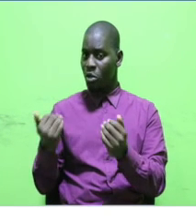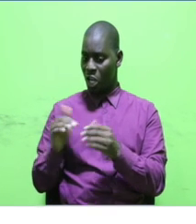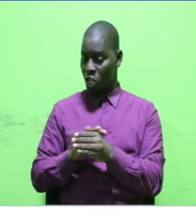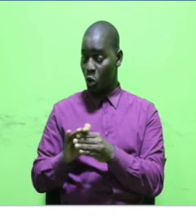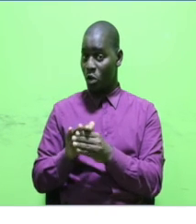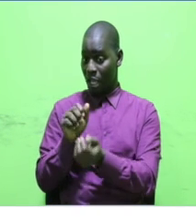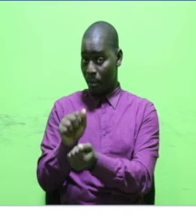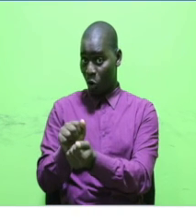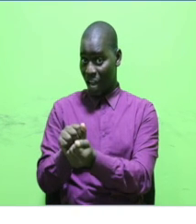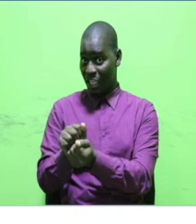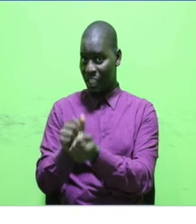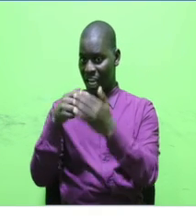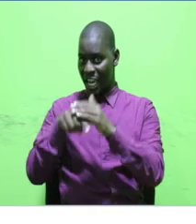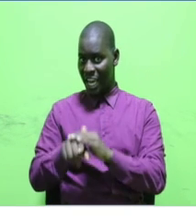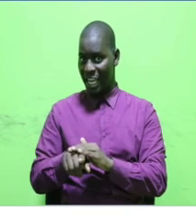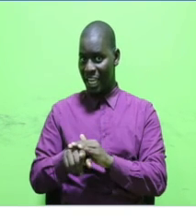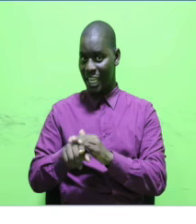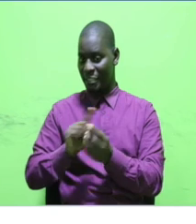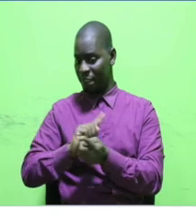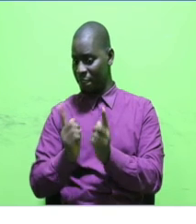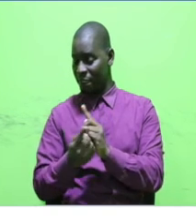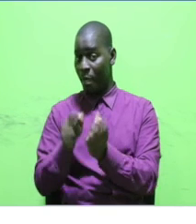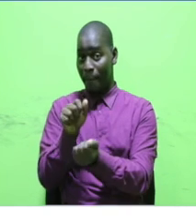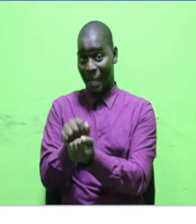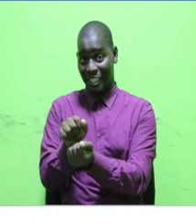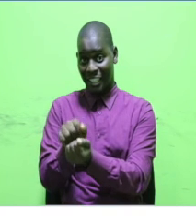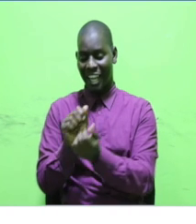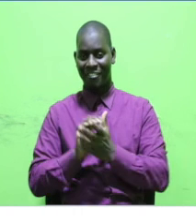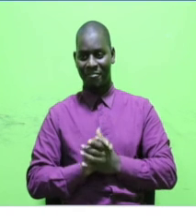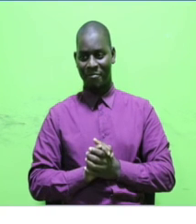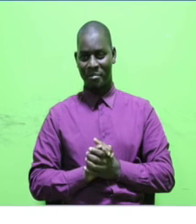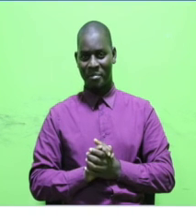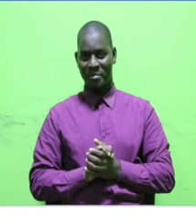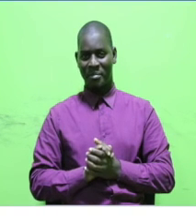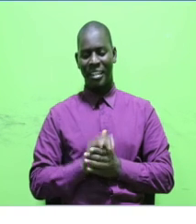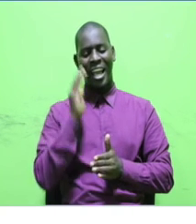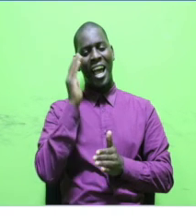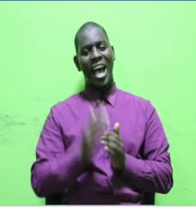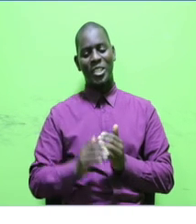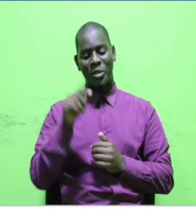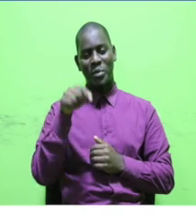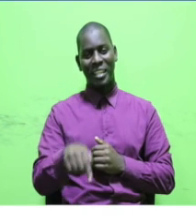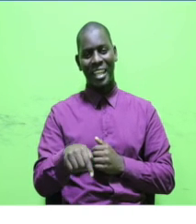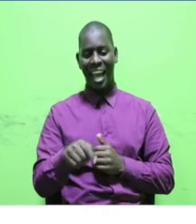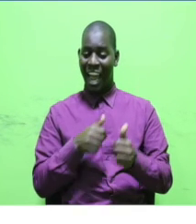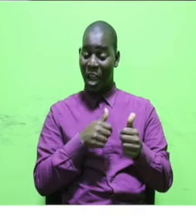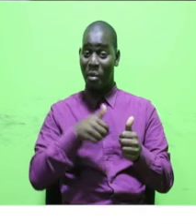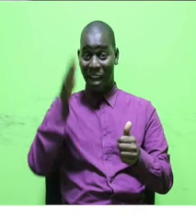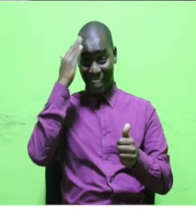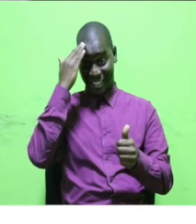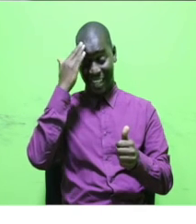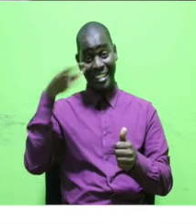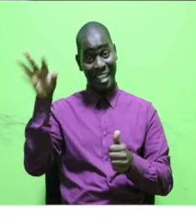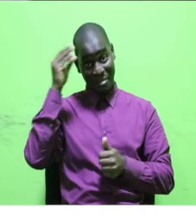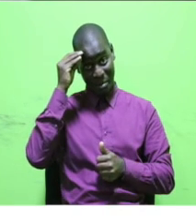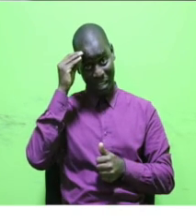And the last option is make sure that you buy products made of recyclable materials. Let's stop